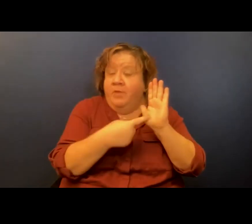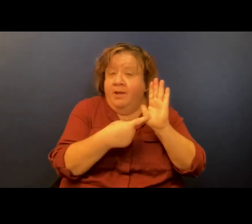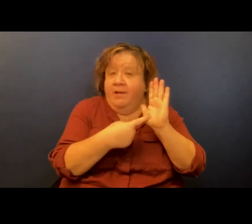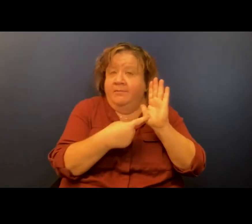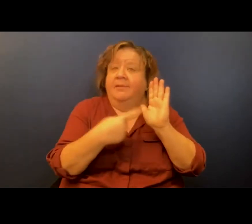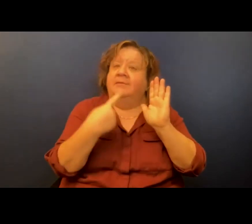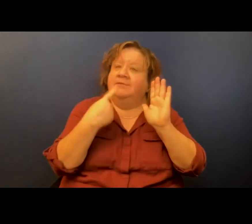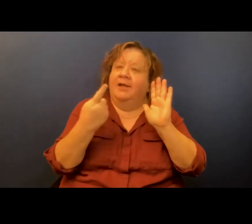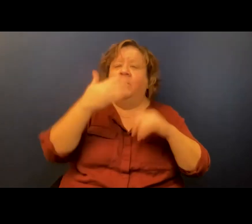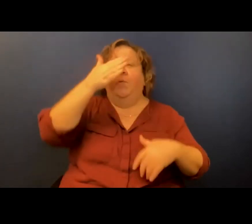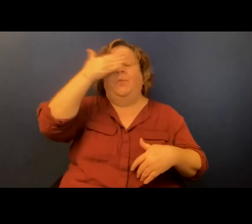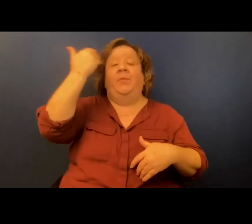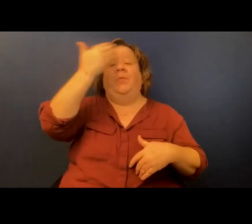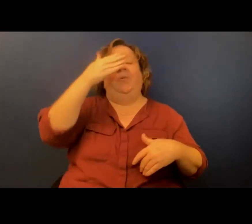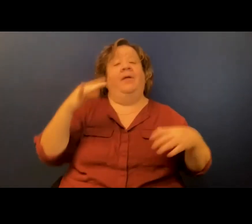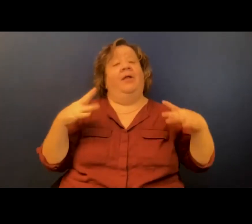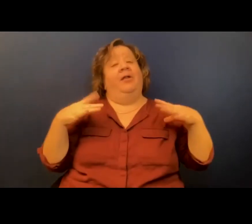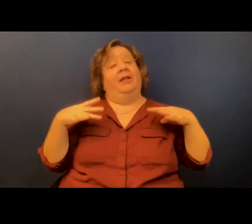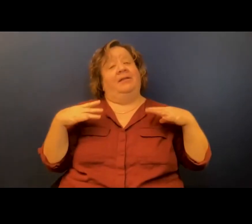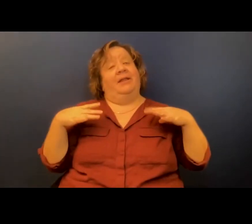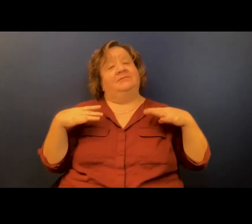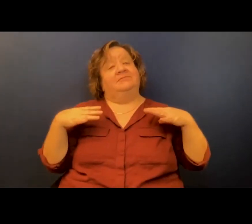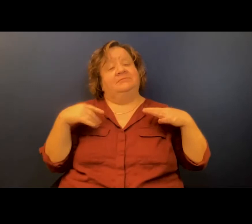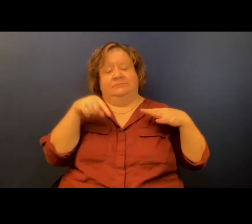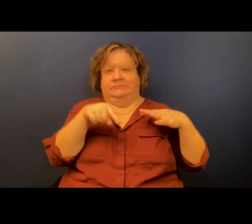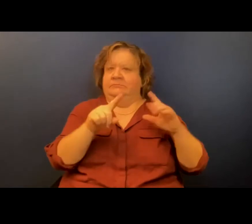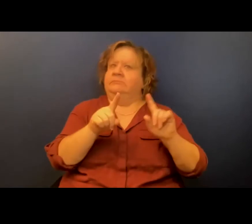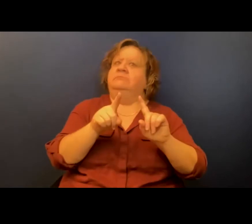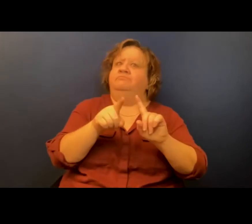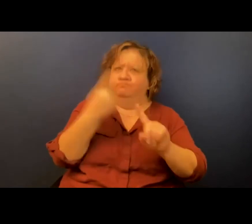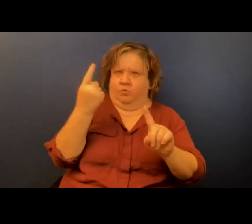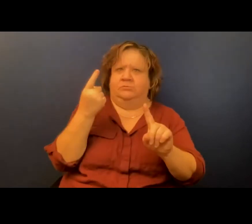is an extremely important activity,